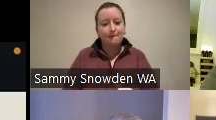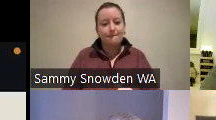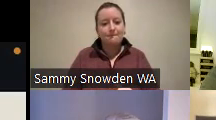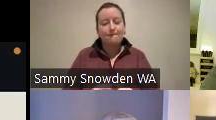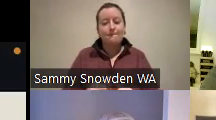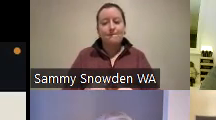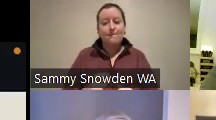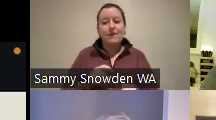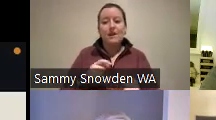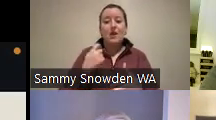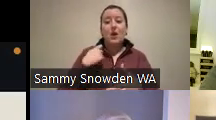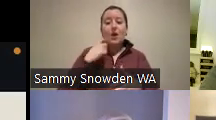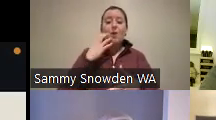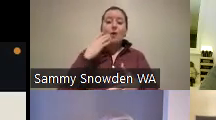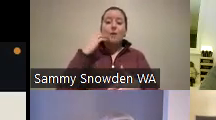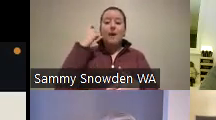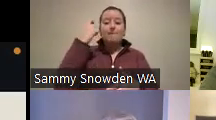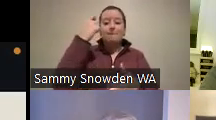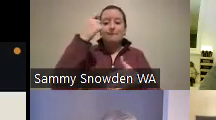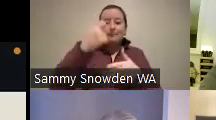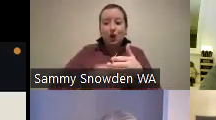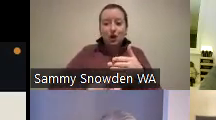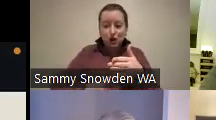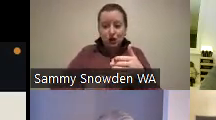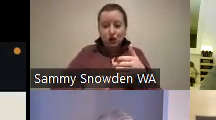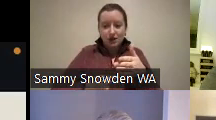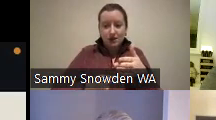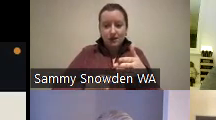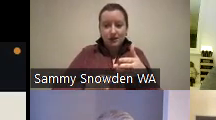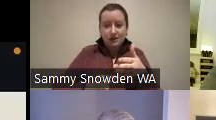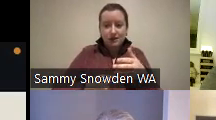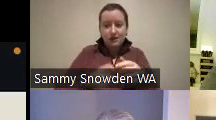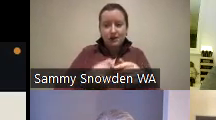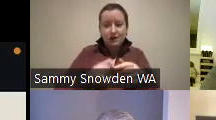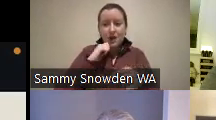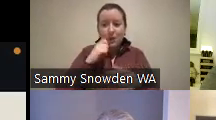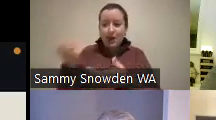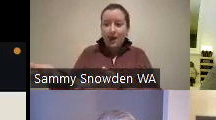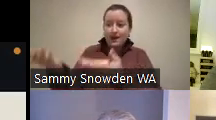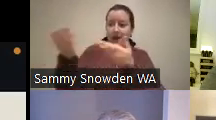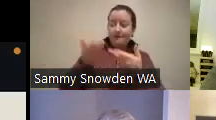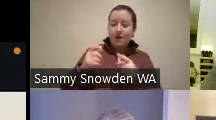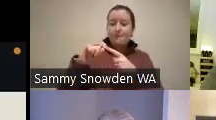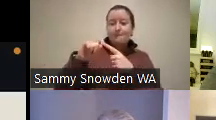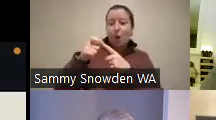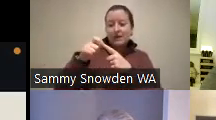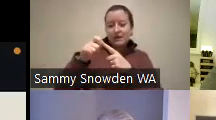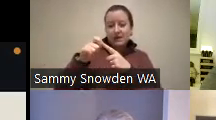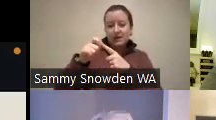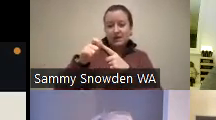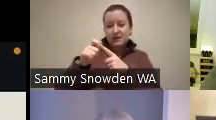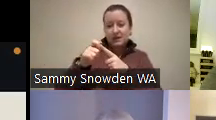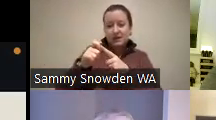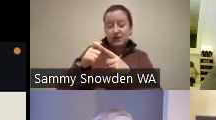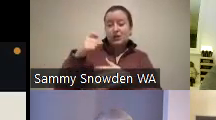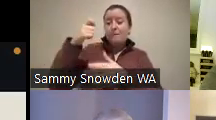just reduce the toxins in our home and in our self-care routines as well, like the toothpaste, the shampoo, and soon to be